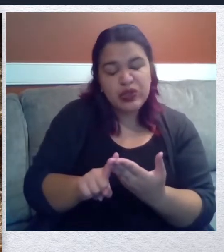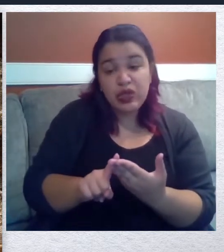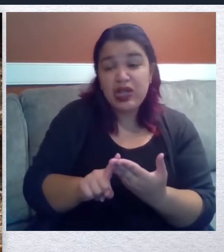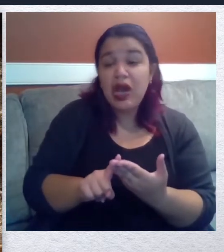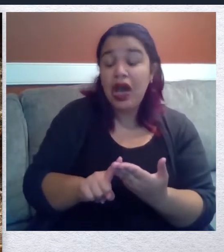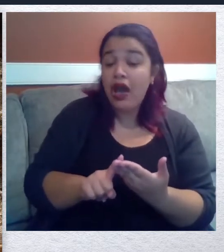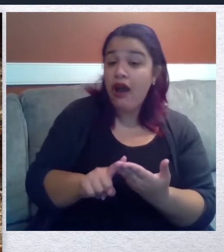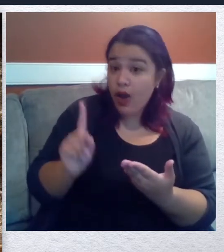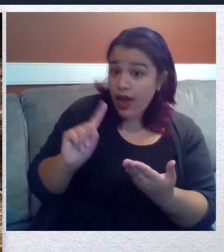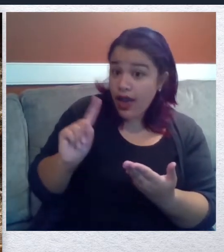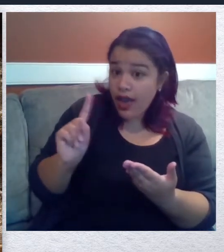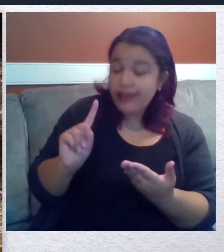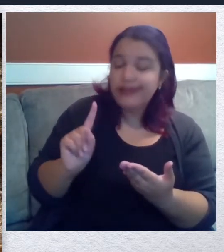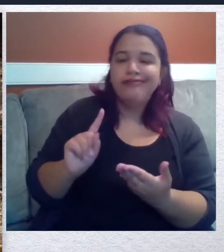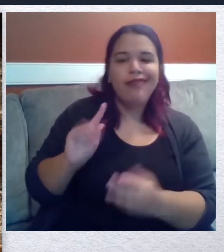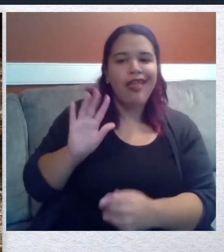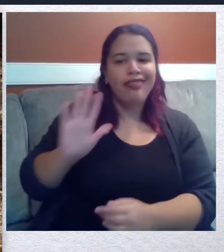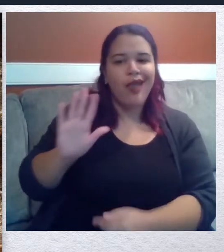employer's website.